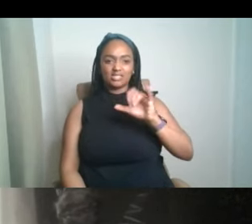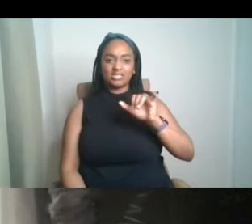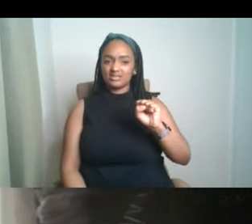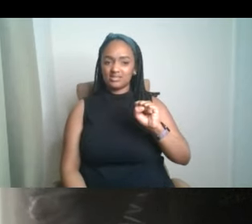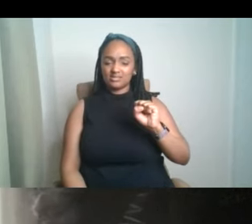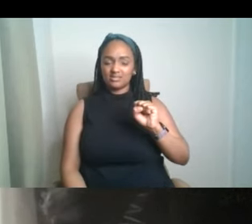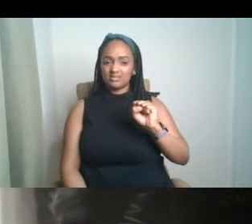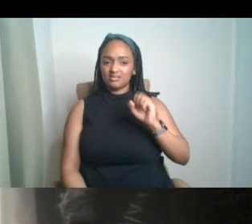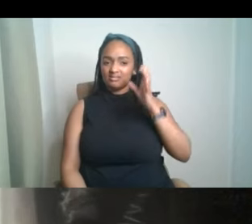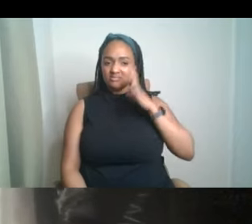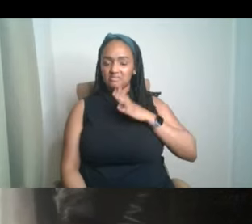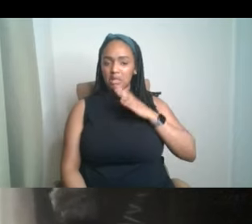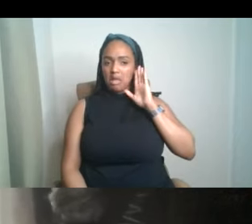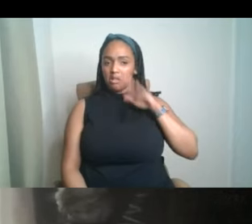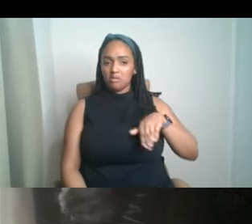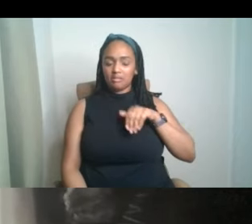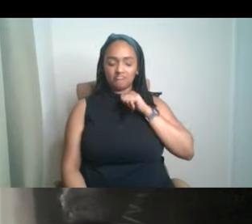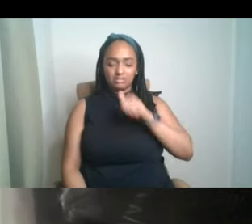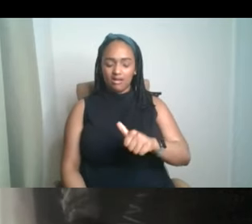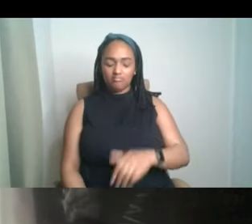but I had my environment